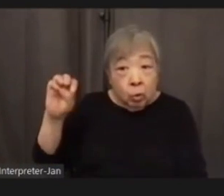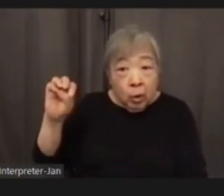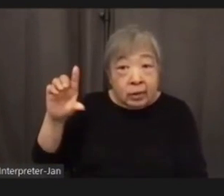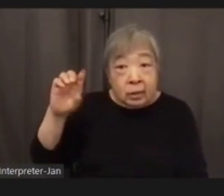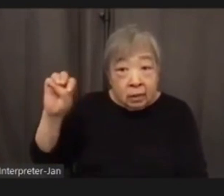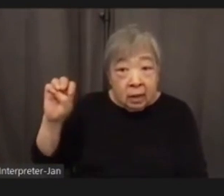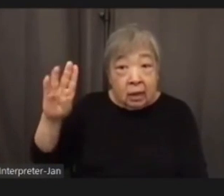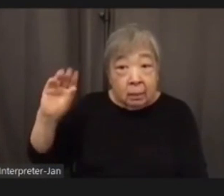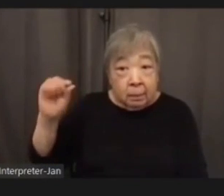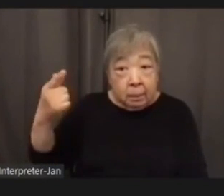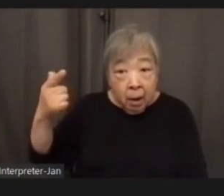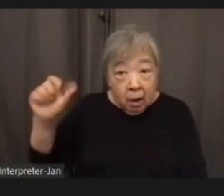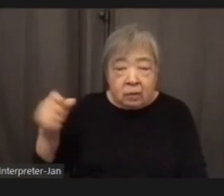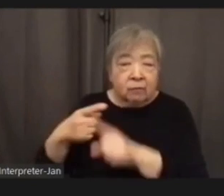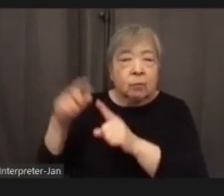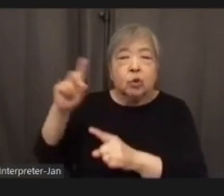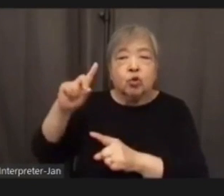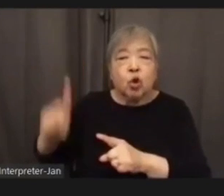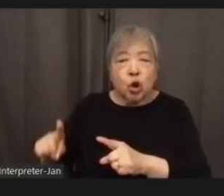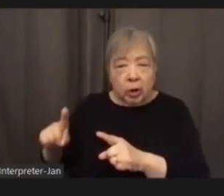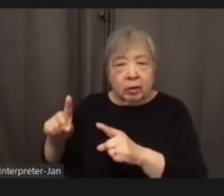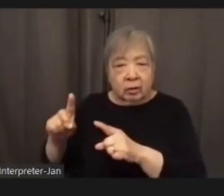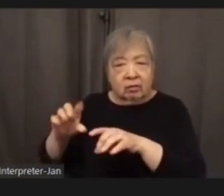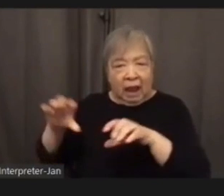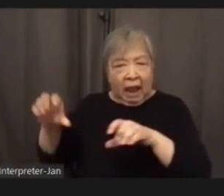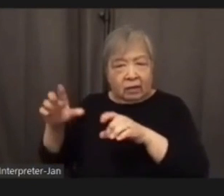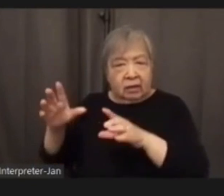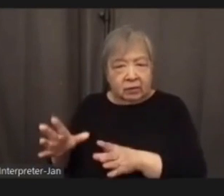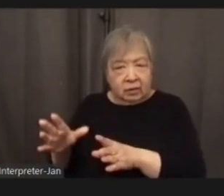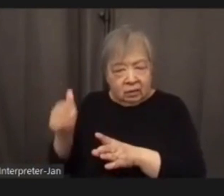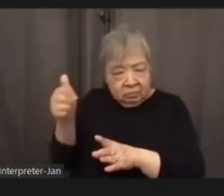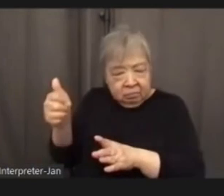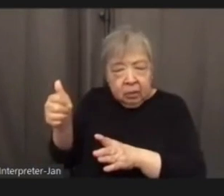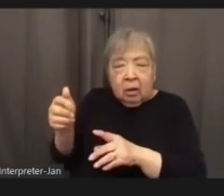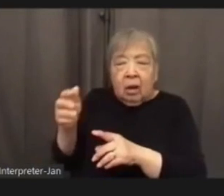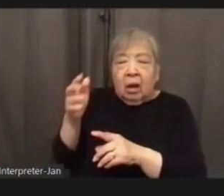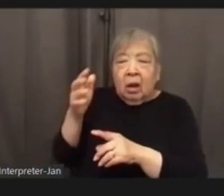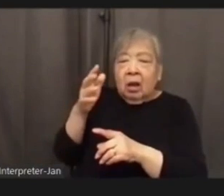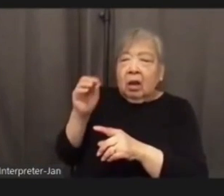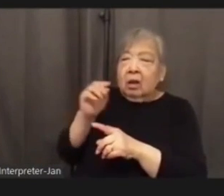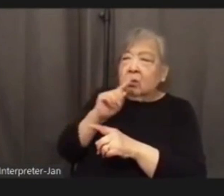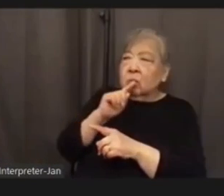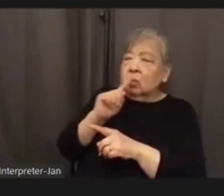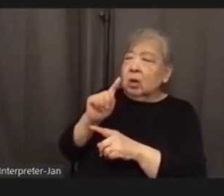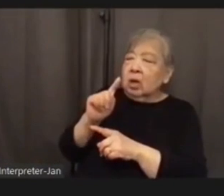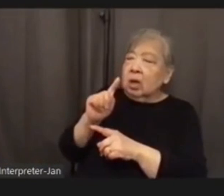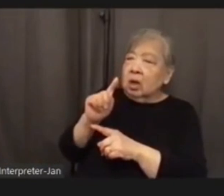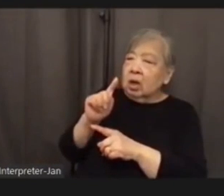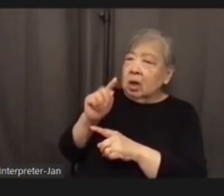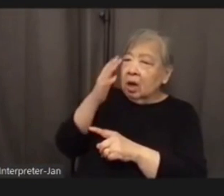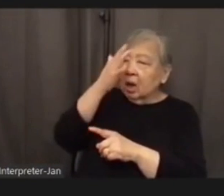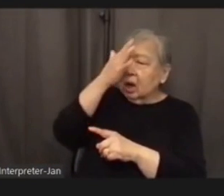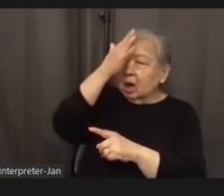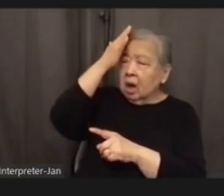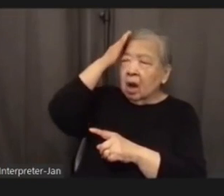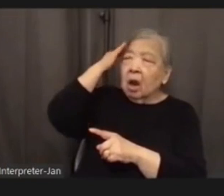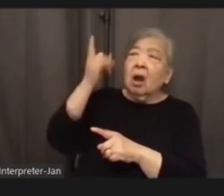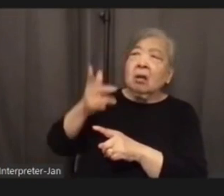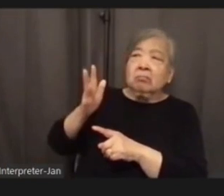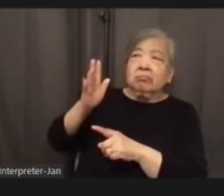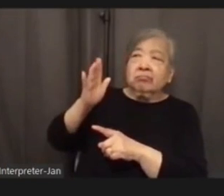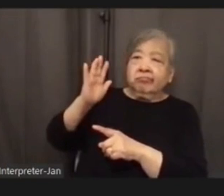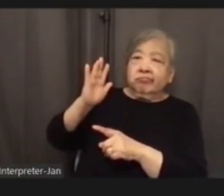from Detroit, who really was the in early